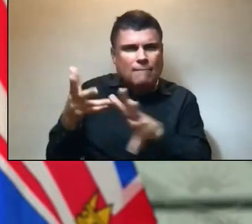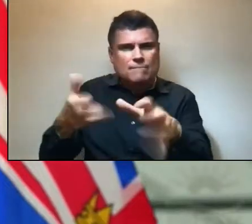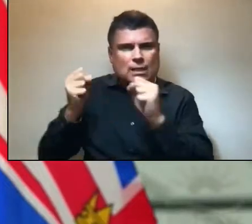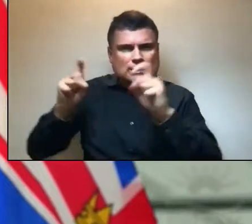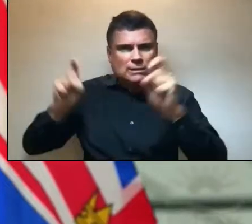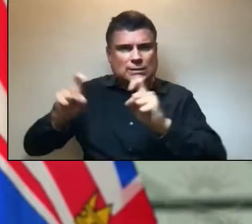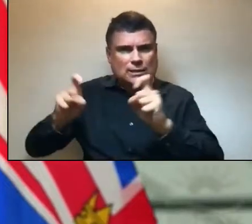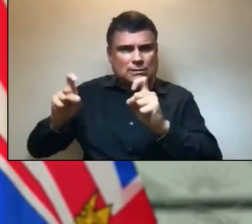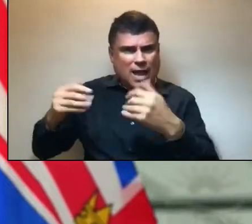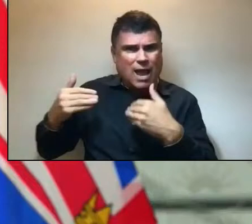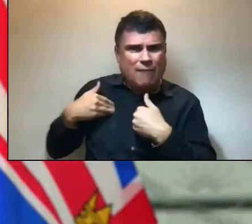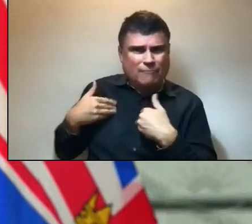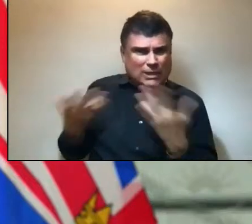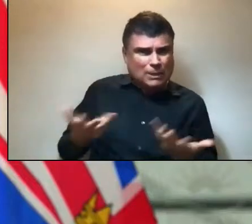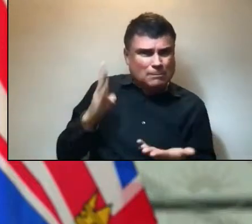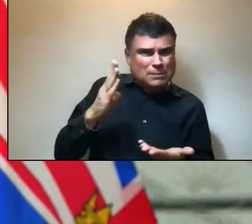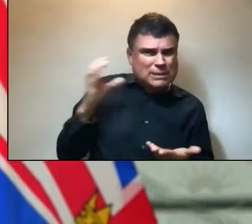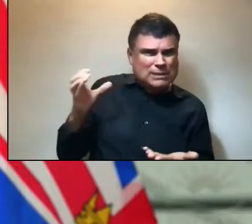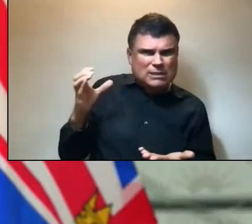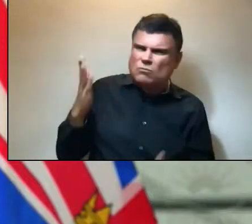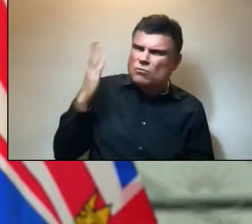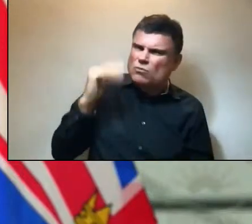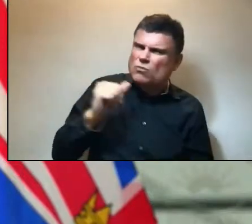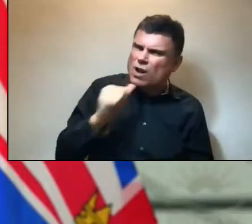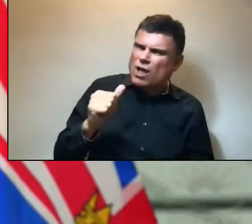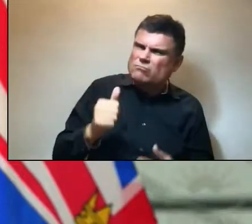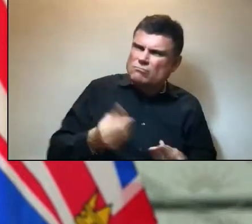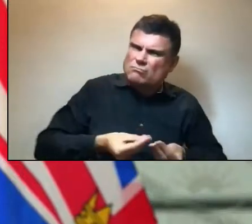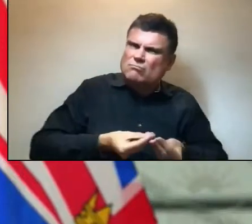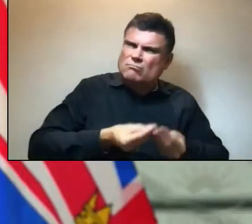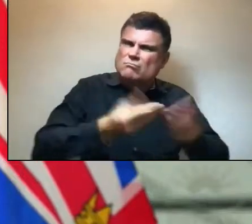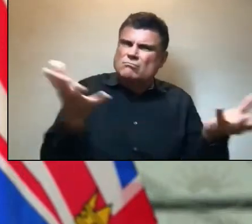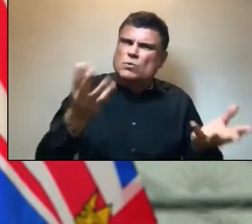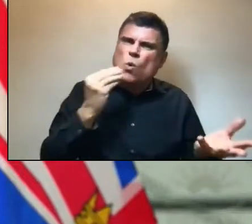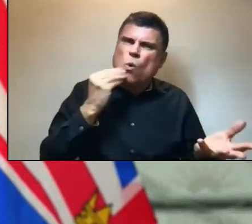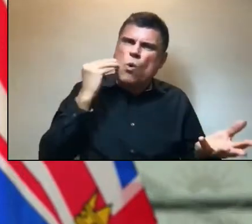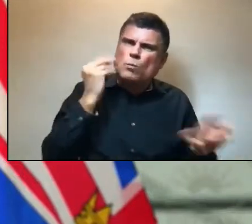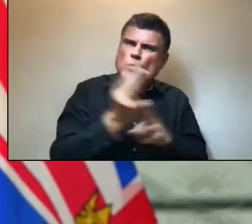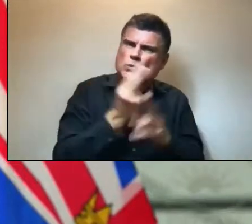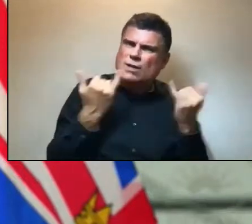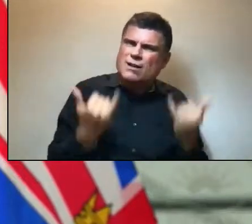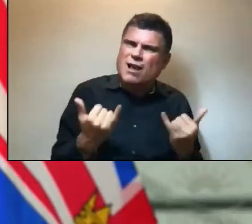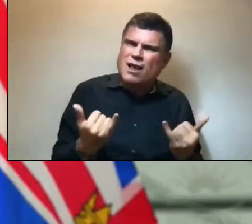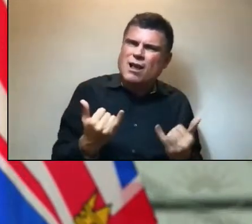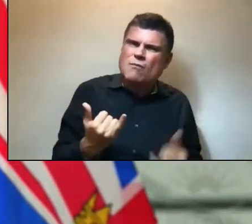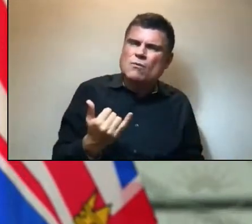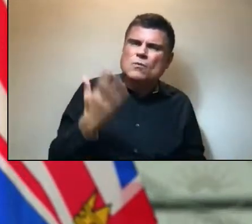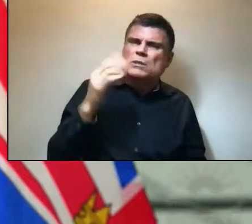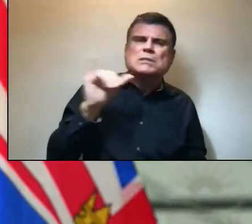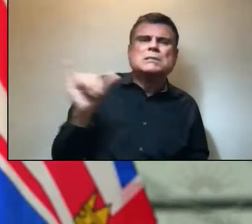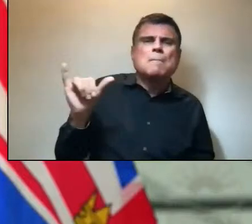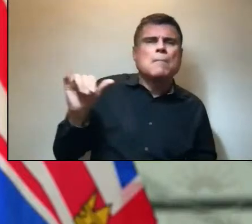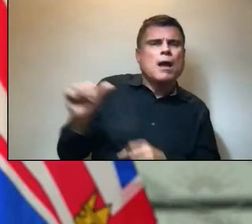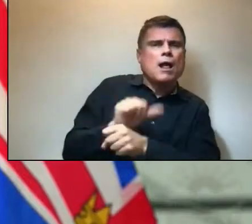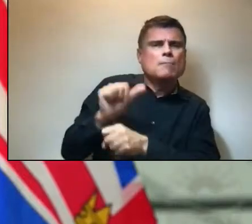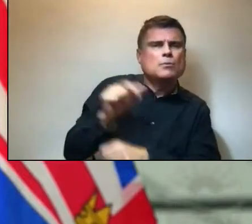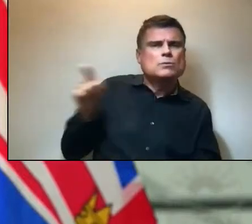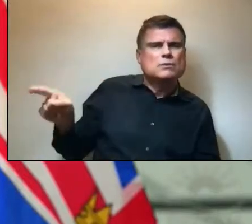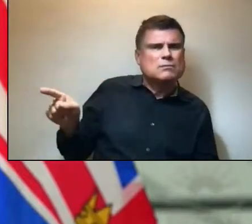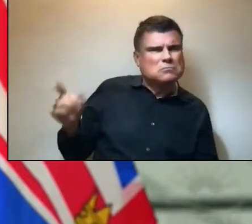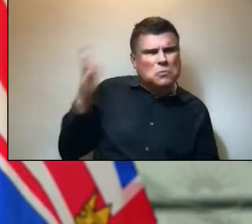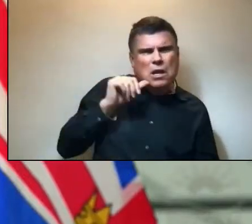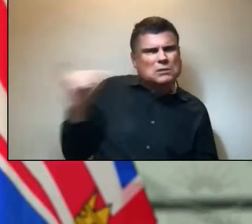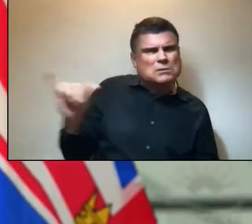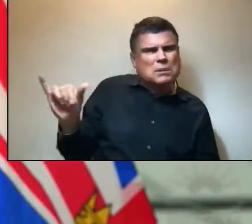offer the ones that Alberta is offering? Yeah, so we don't have the ones that Alberta is offering. So